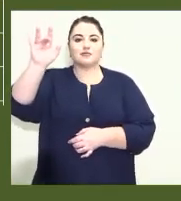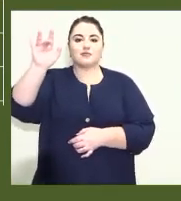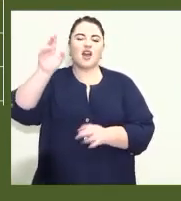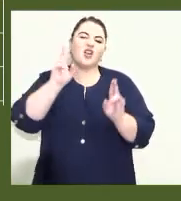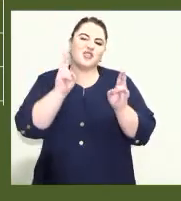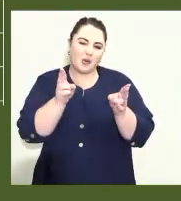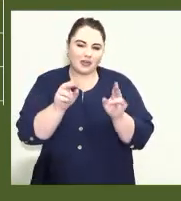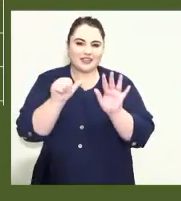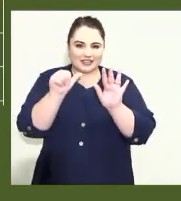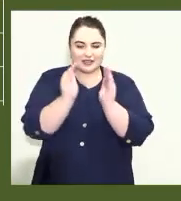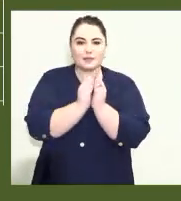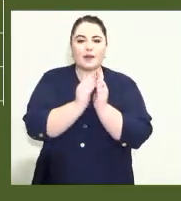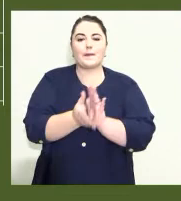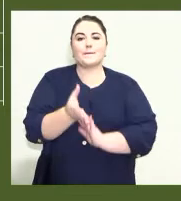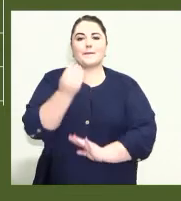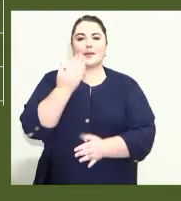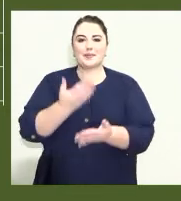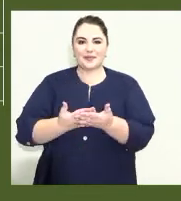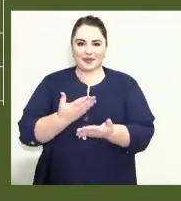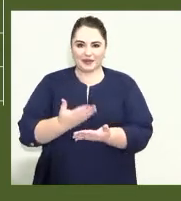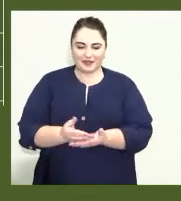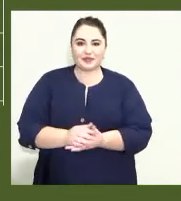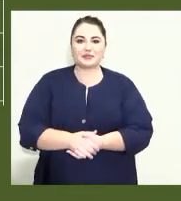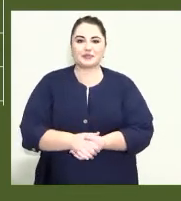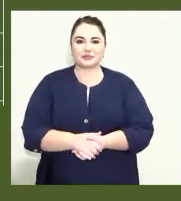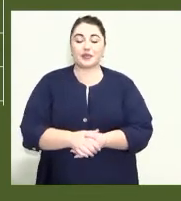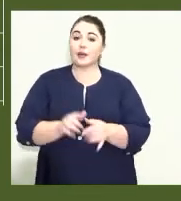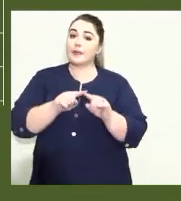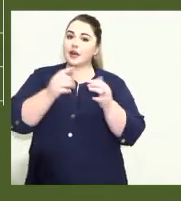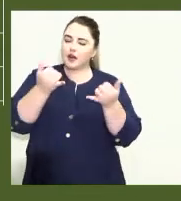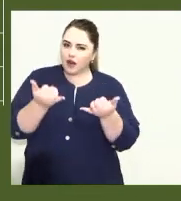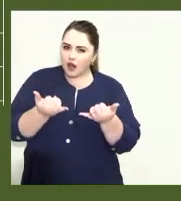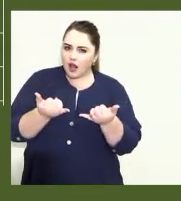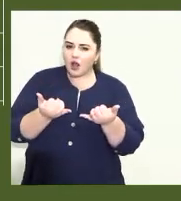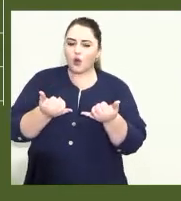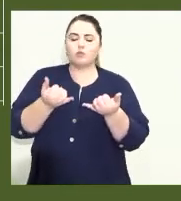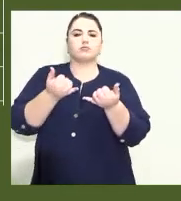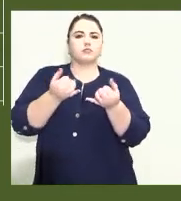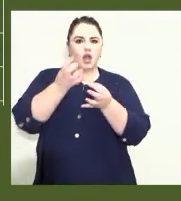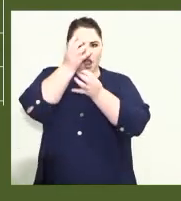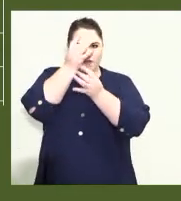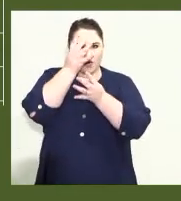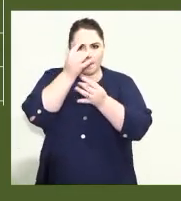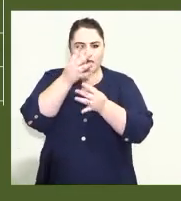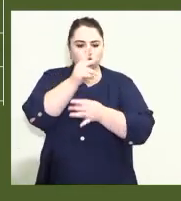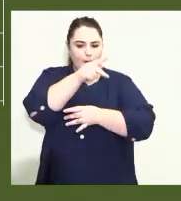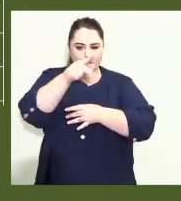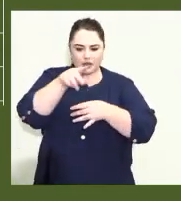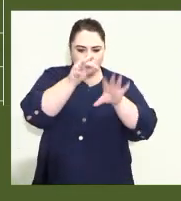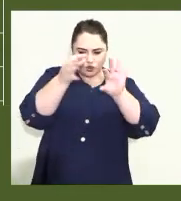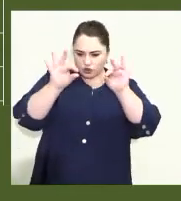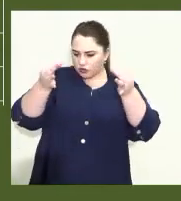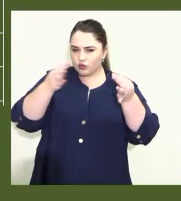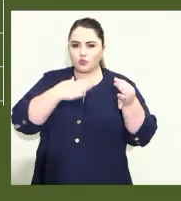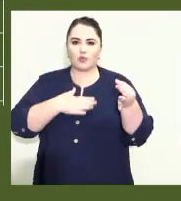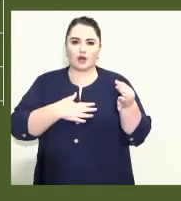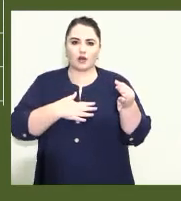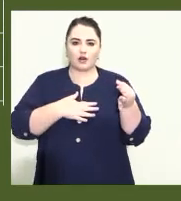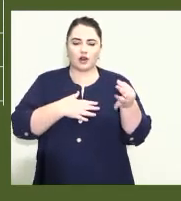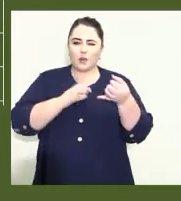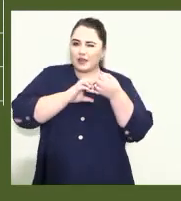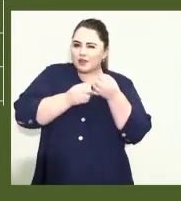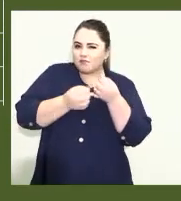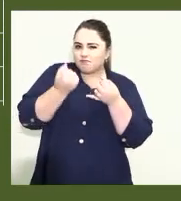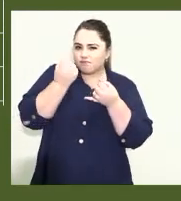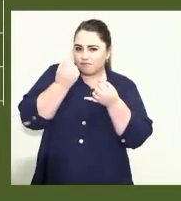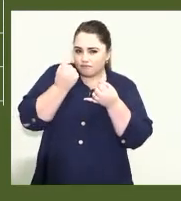as we said, normally 6 marks are allocated to this. But now you want to interpret patterns here. You want